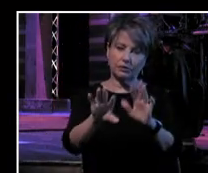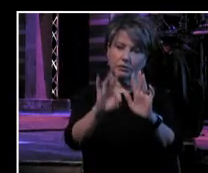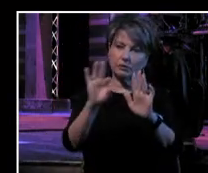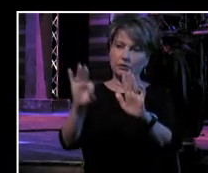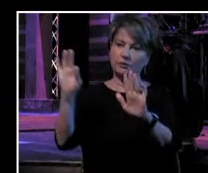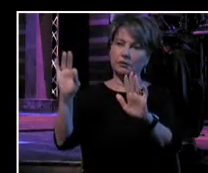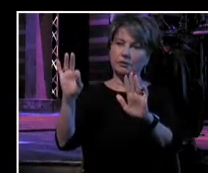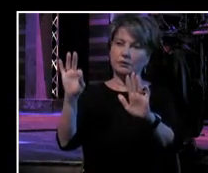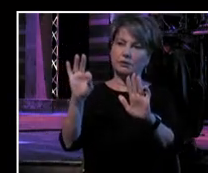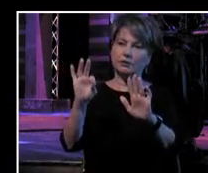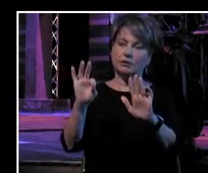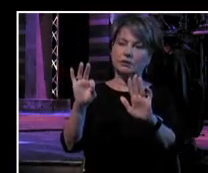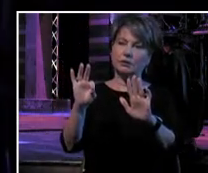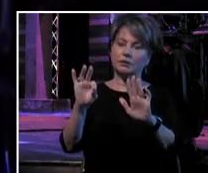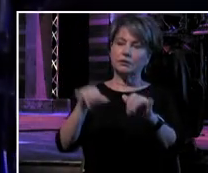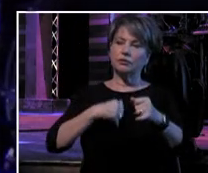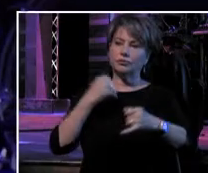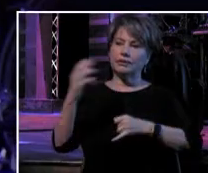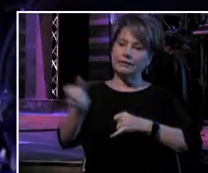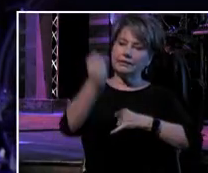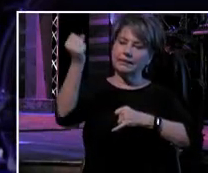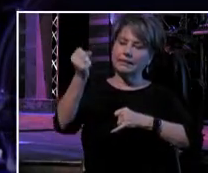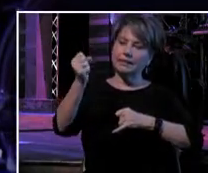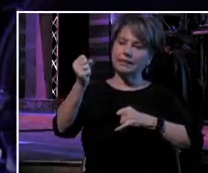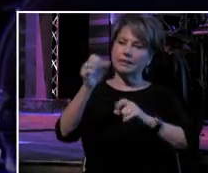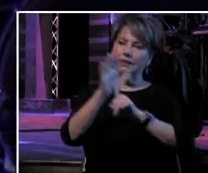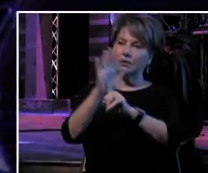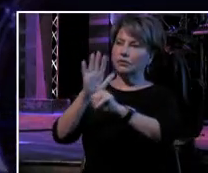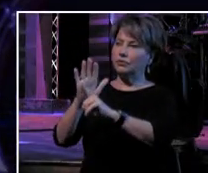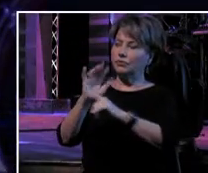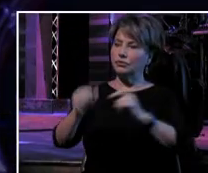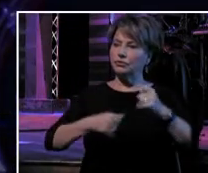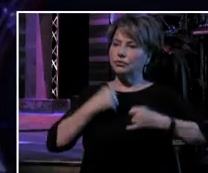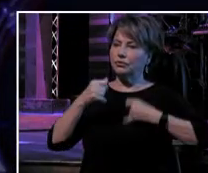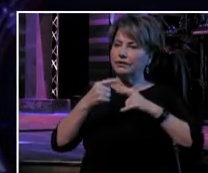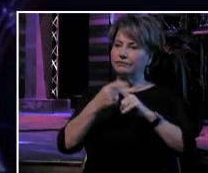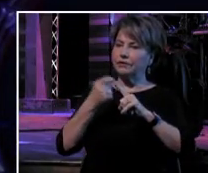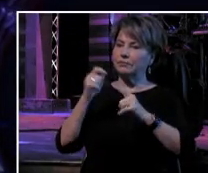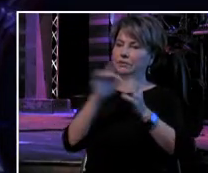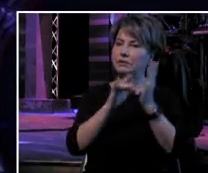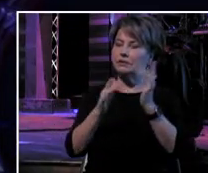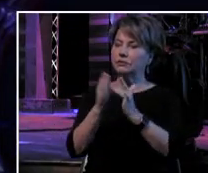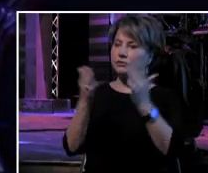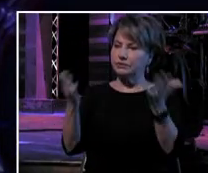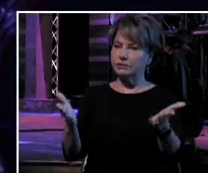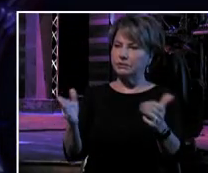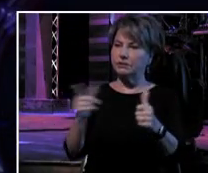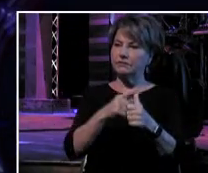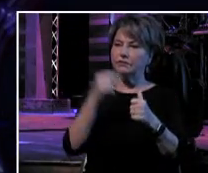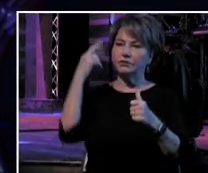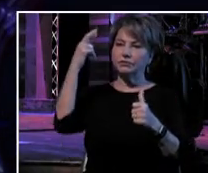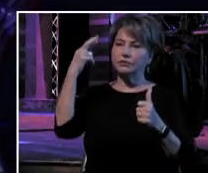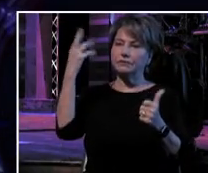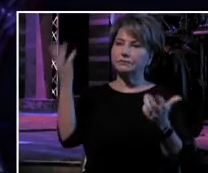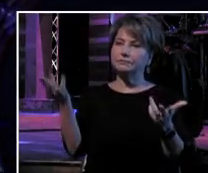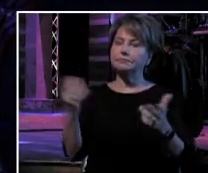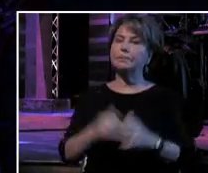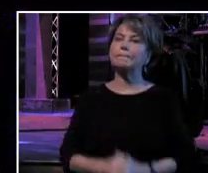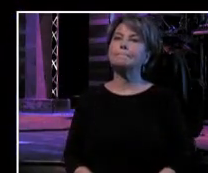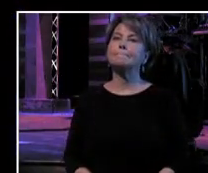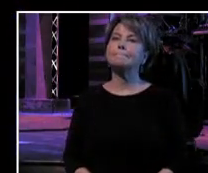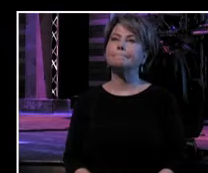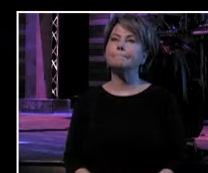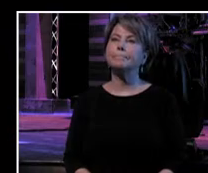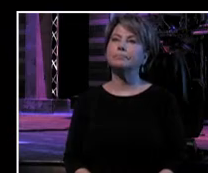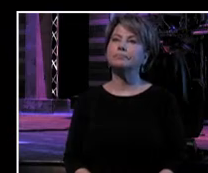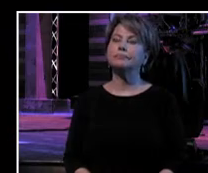joy and take your joy from Jesus. First reason is this. When your